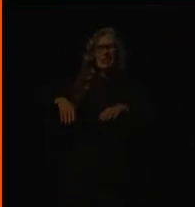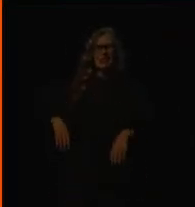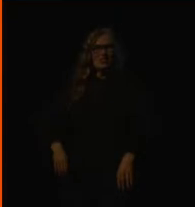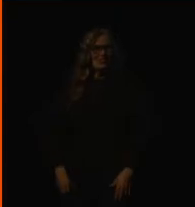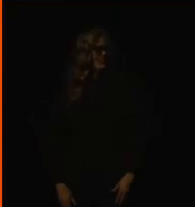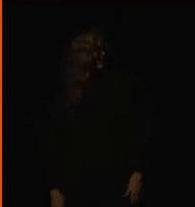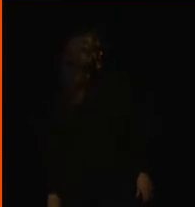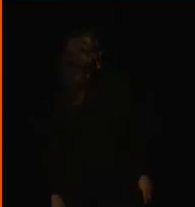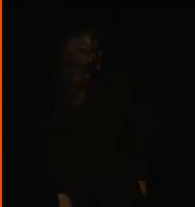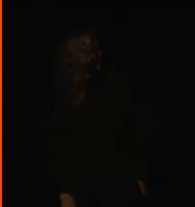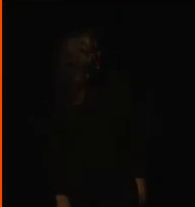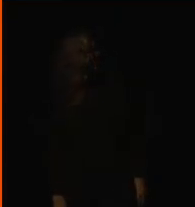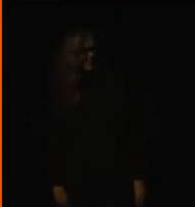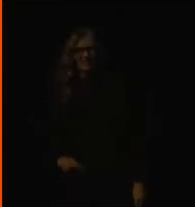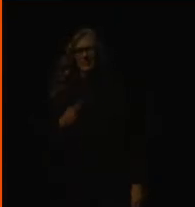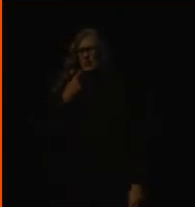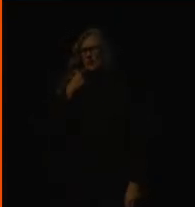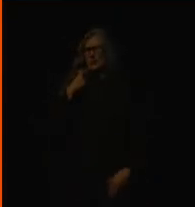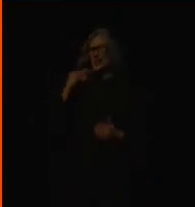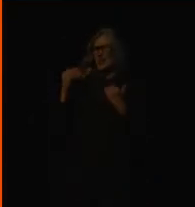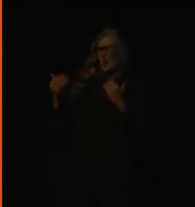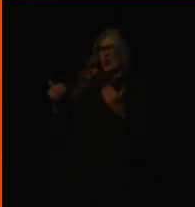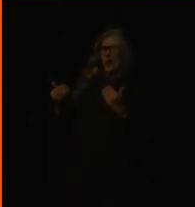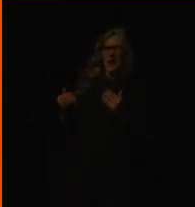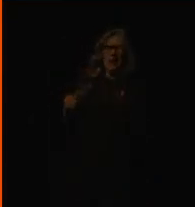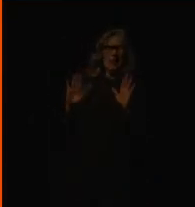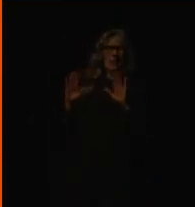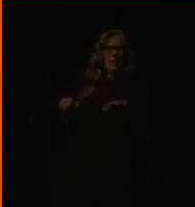Go ahead, doesn't work.